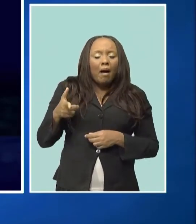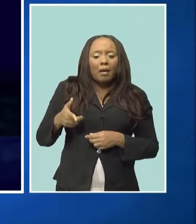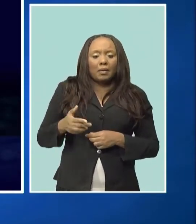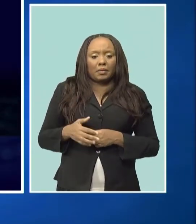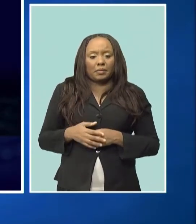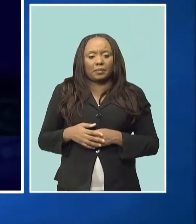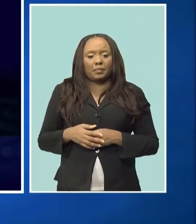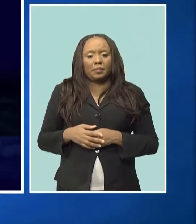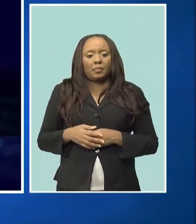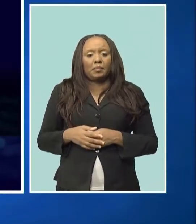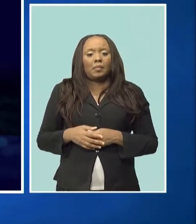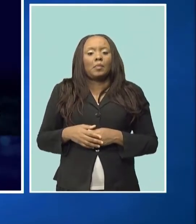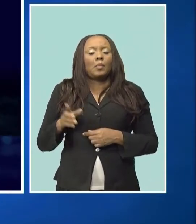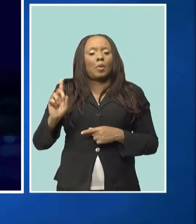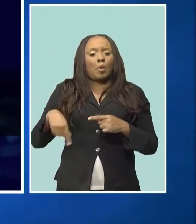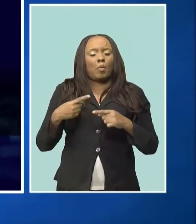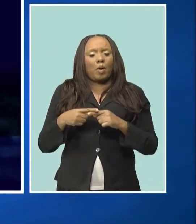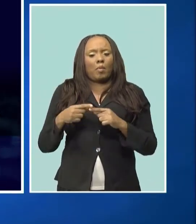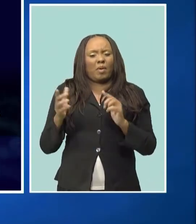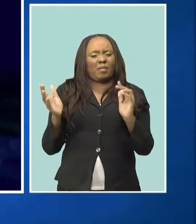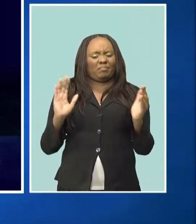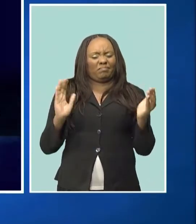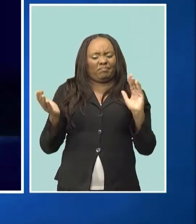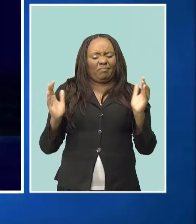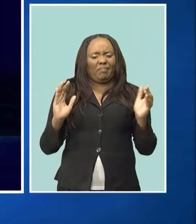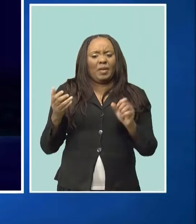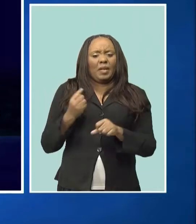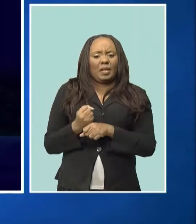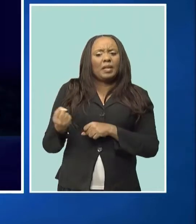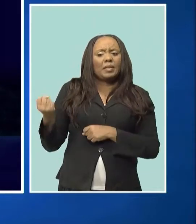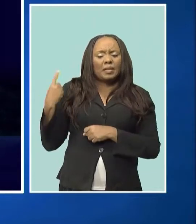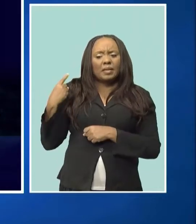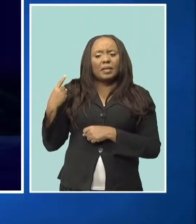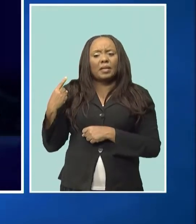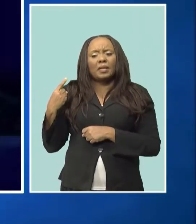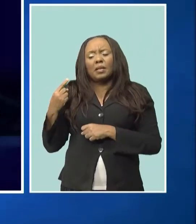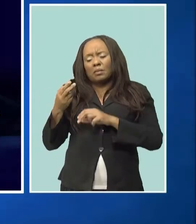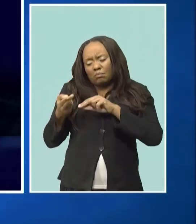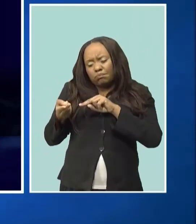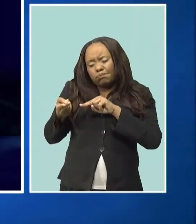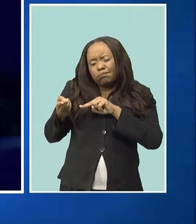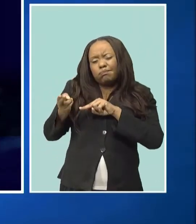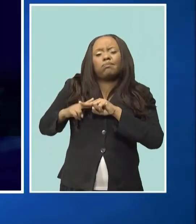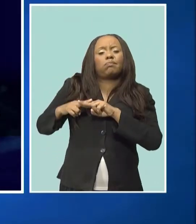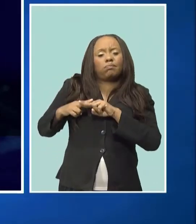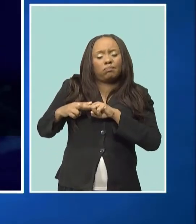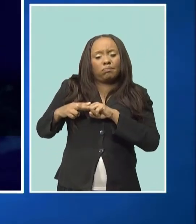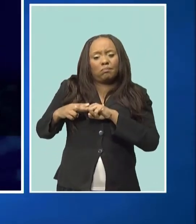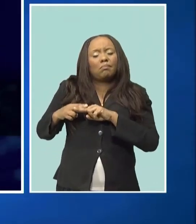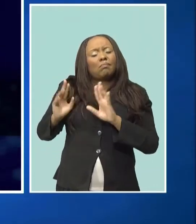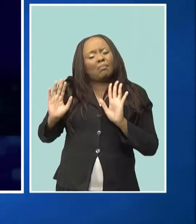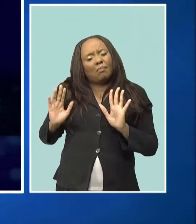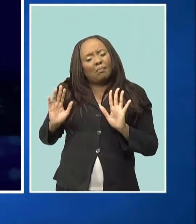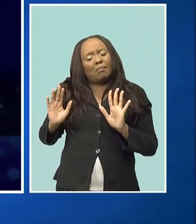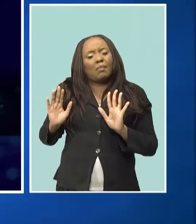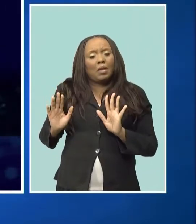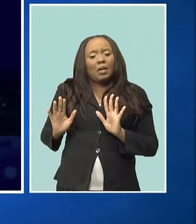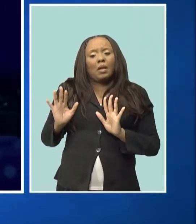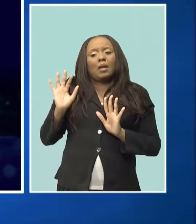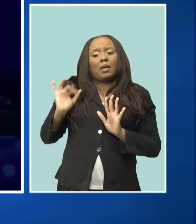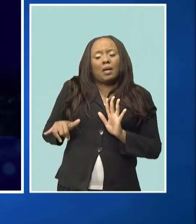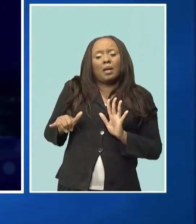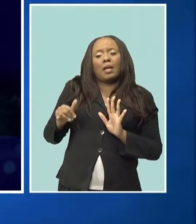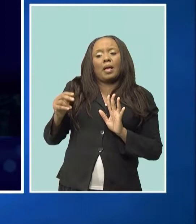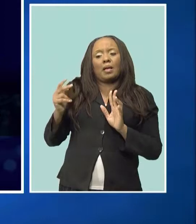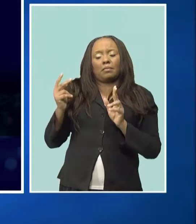for the same period last year. And that is up until the 15th of April, but like I said, that is a provisional figure. And